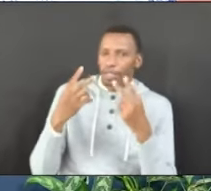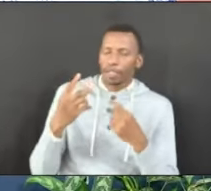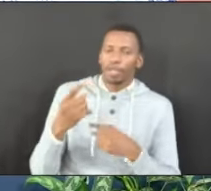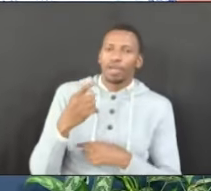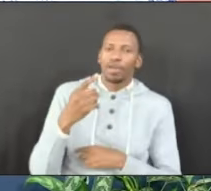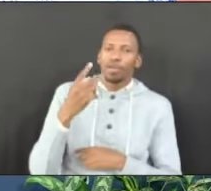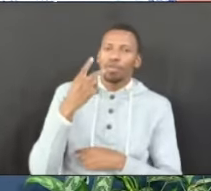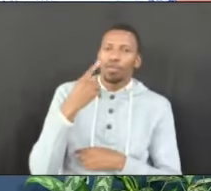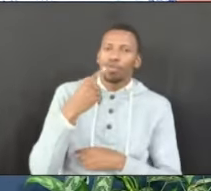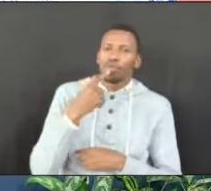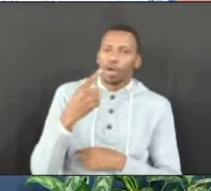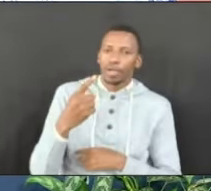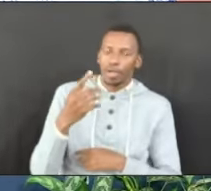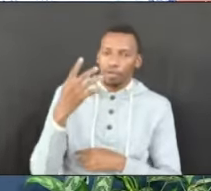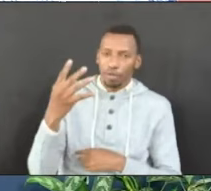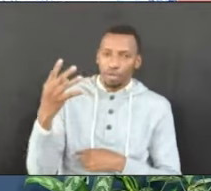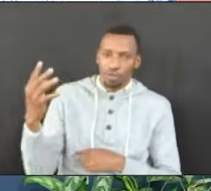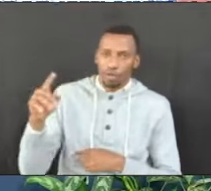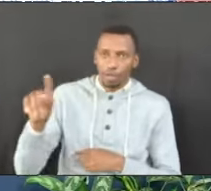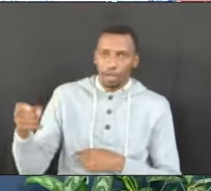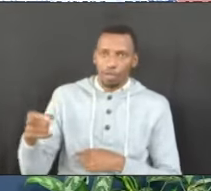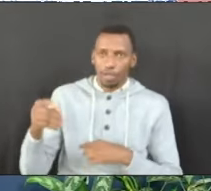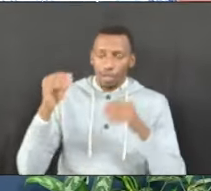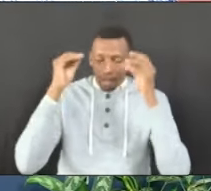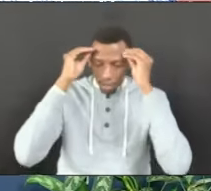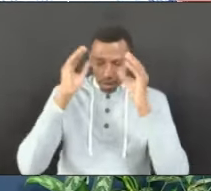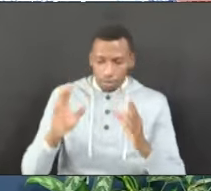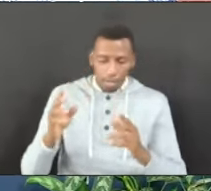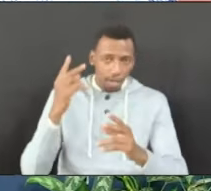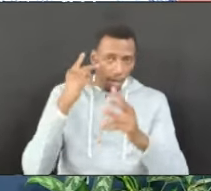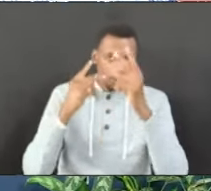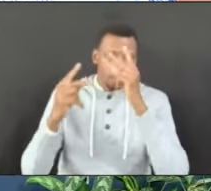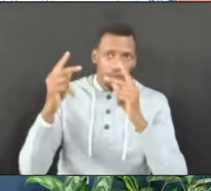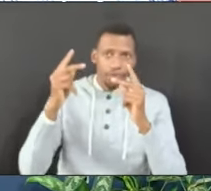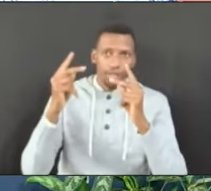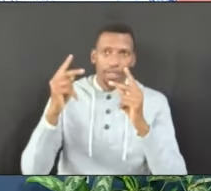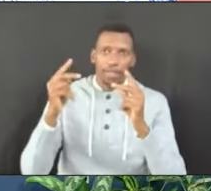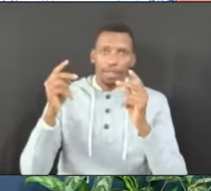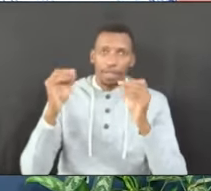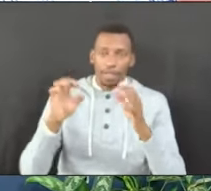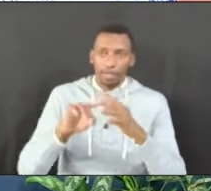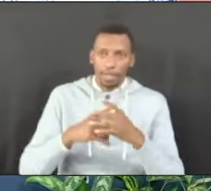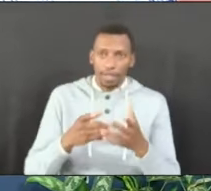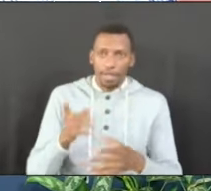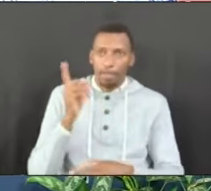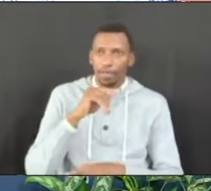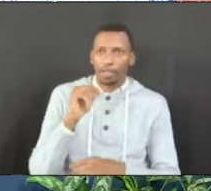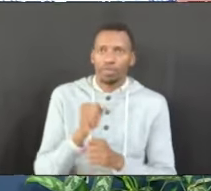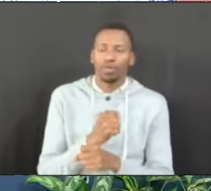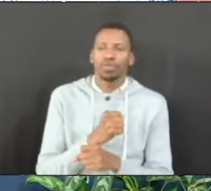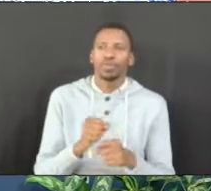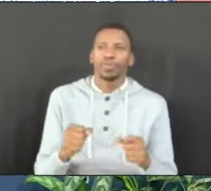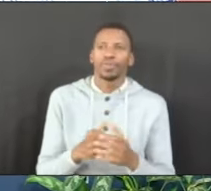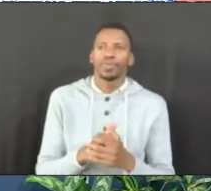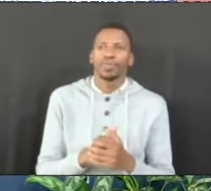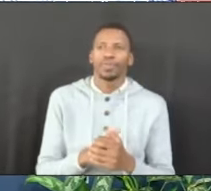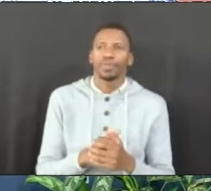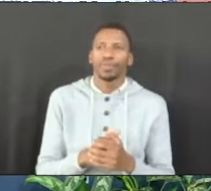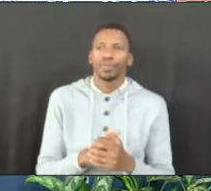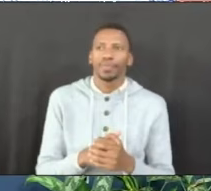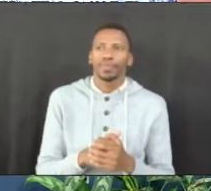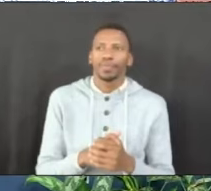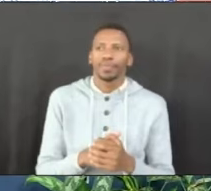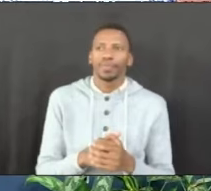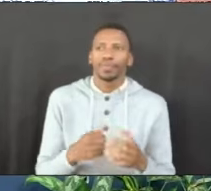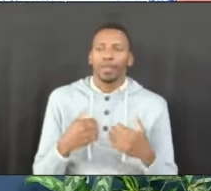144,000 students of prophecy. If we start here, we might not finish. Amen. So we'll make this briefer. There